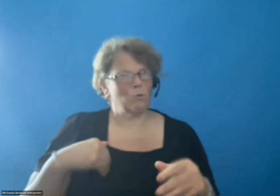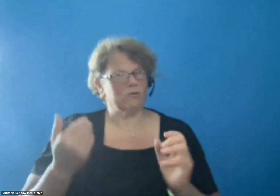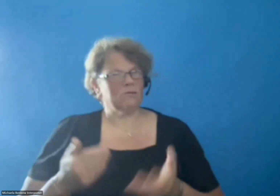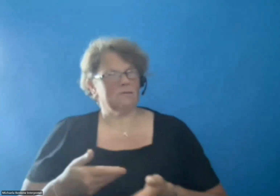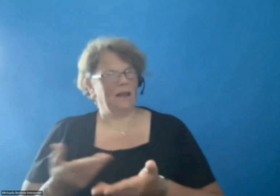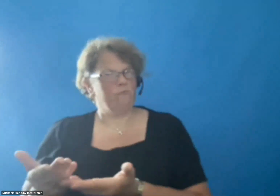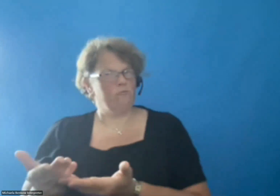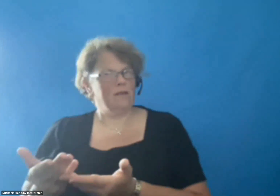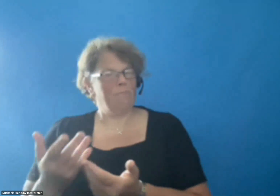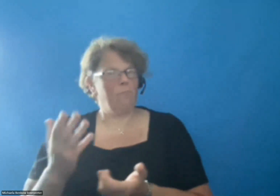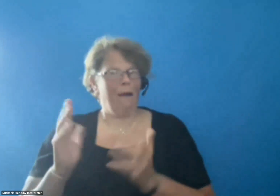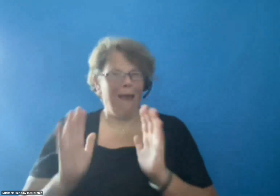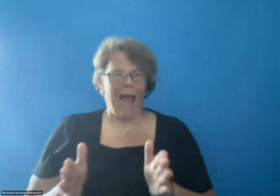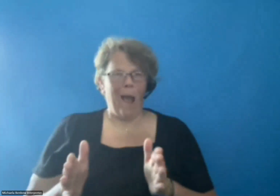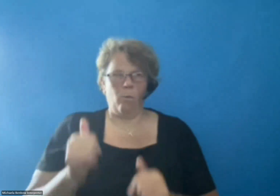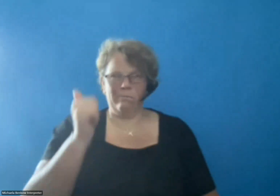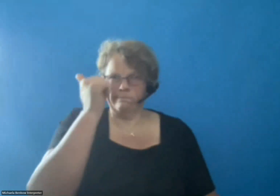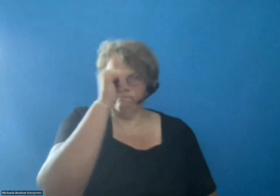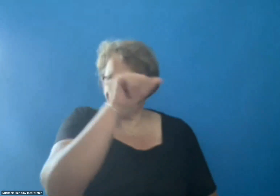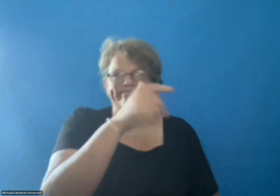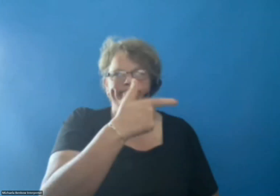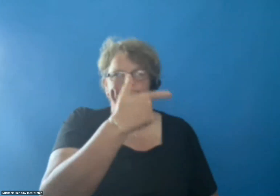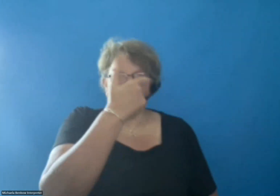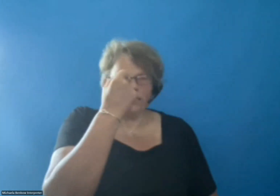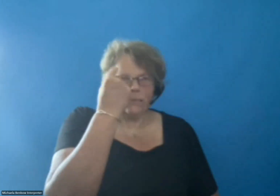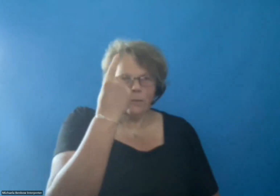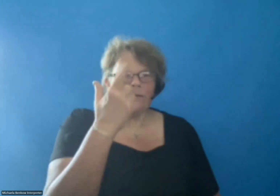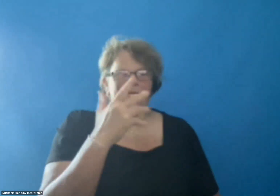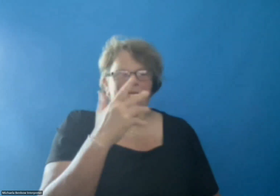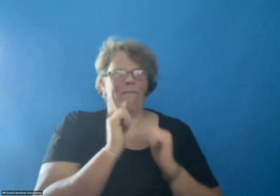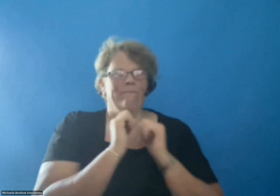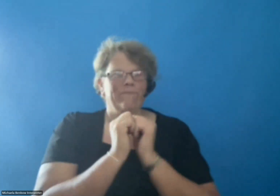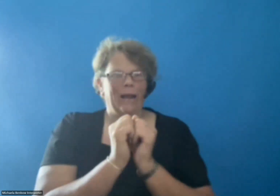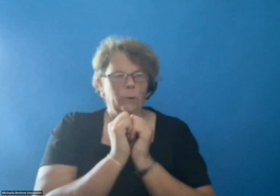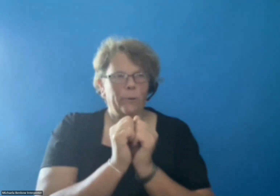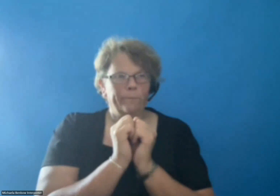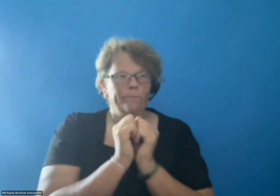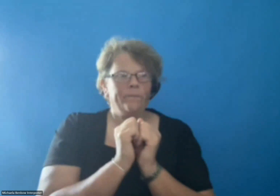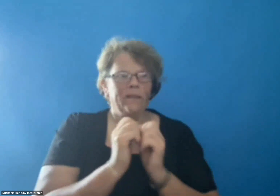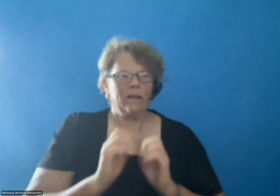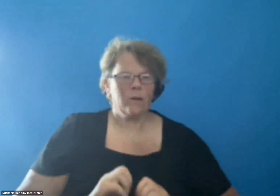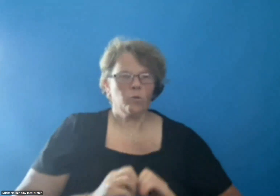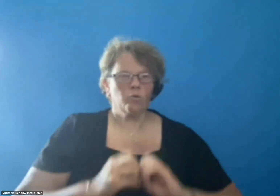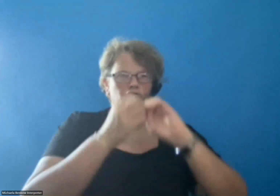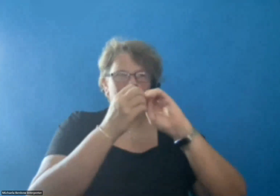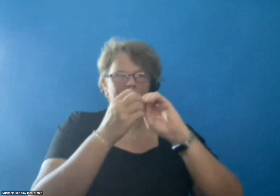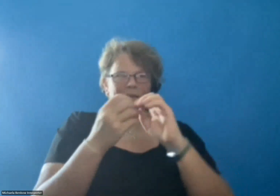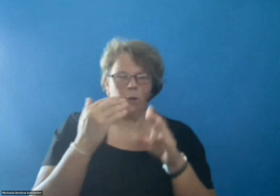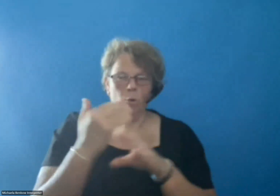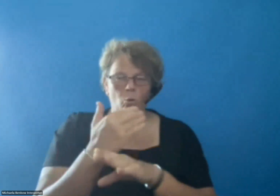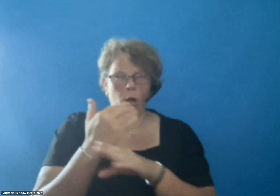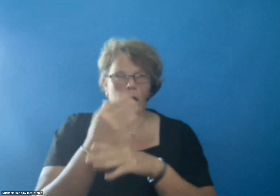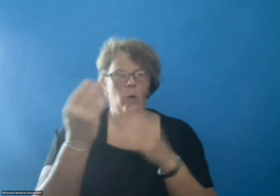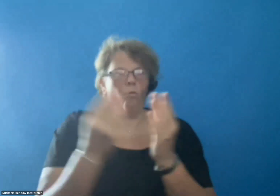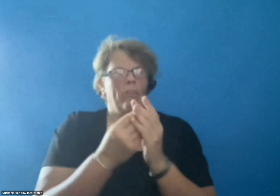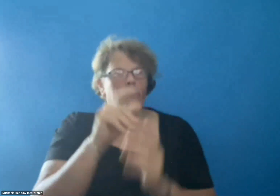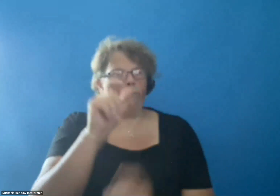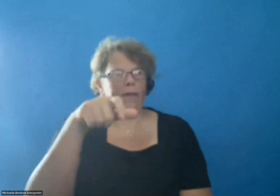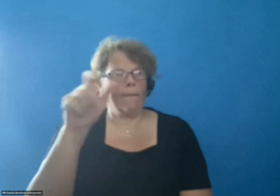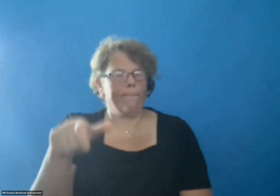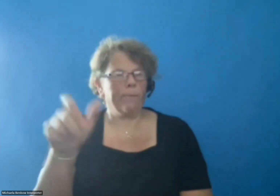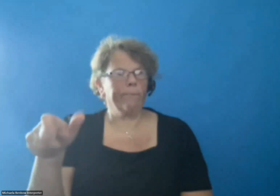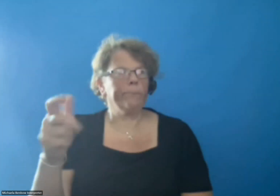get the intelligence and the value that you create working with people in a much